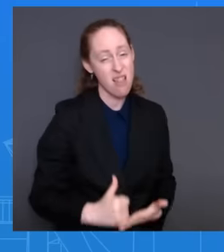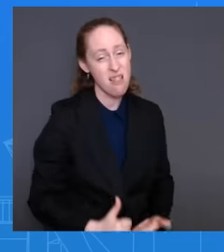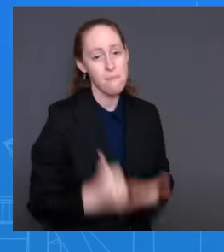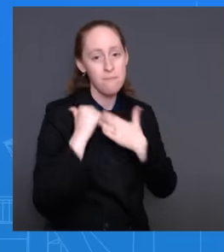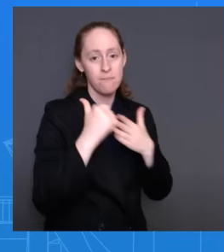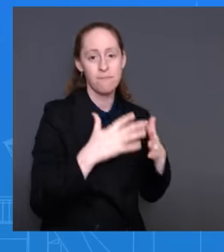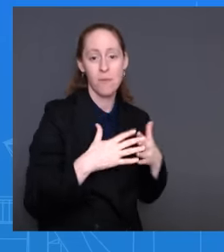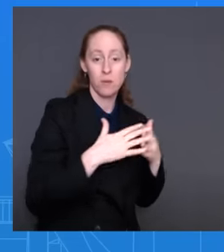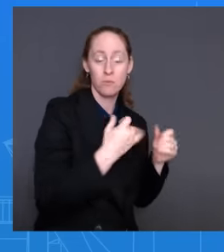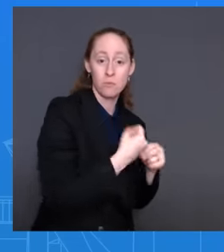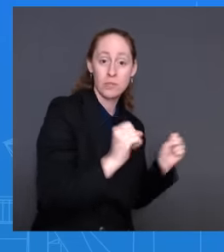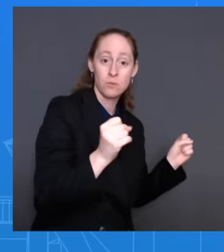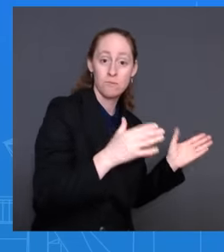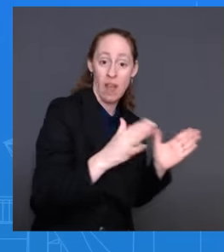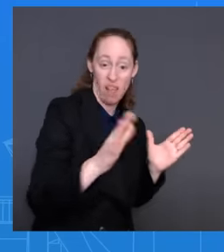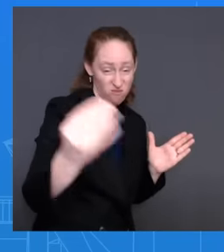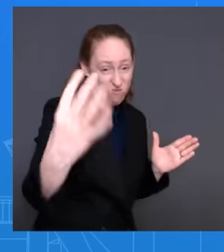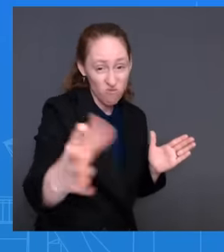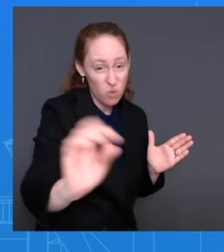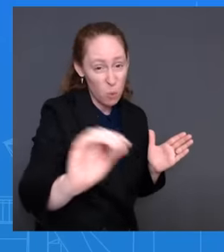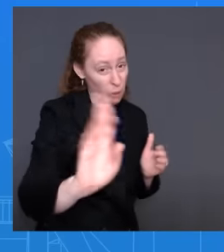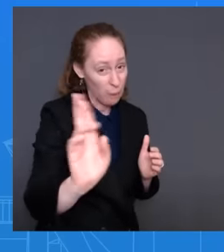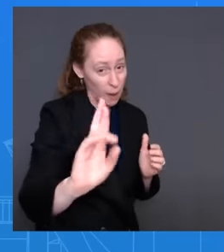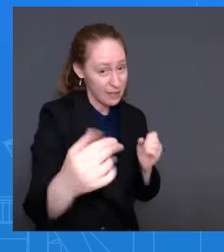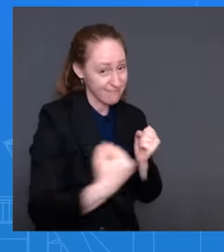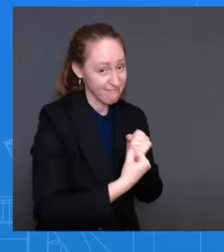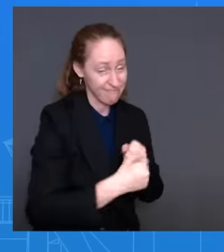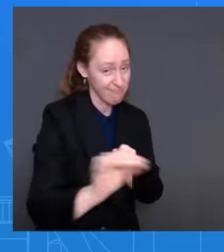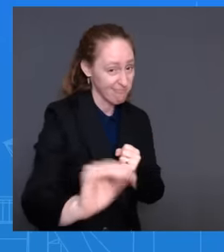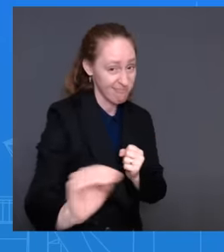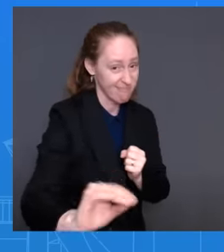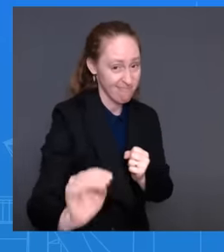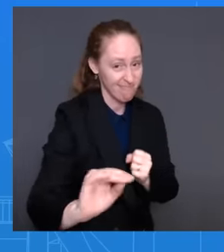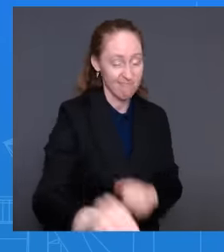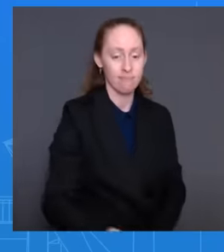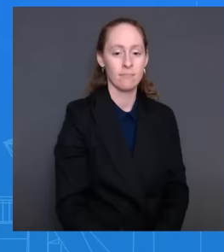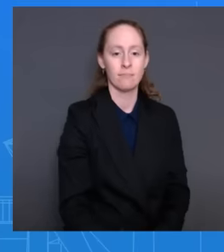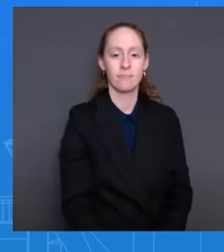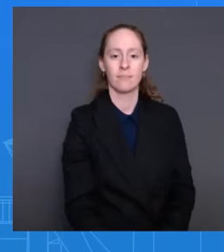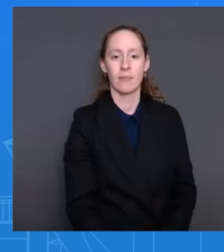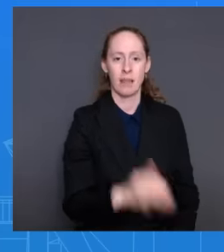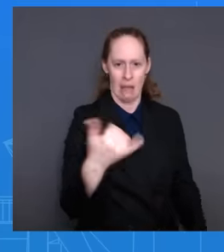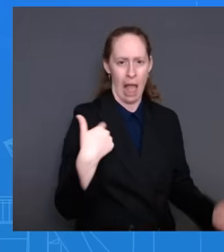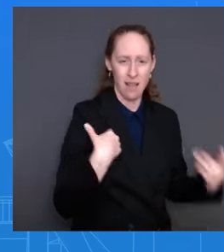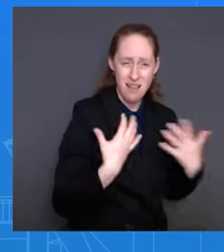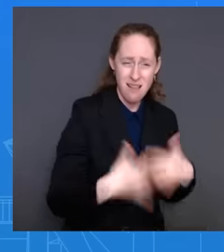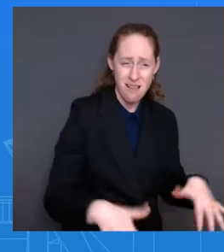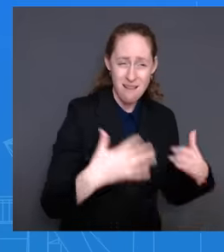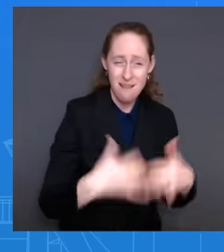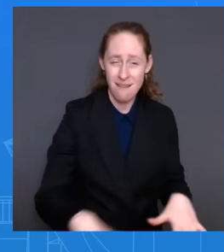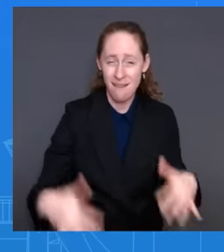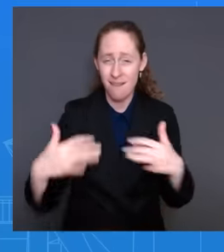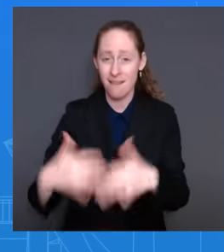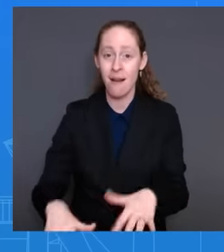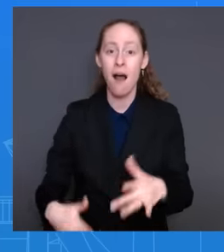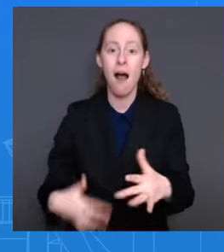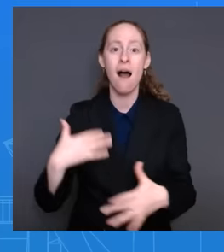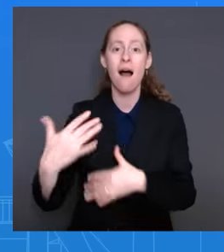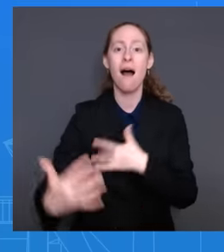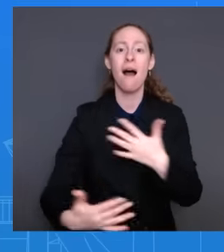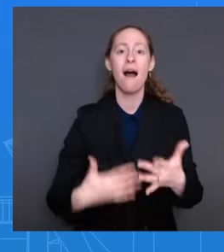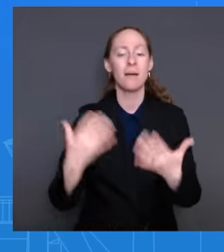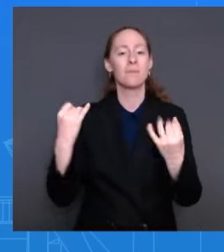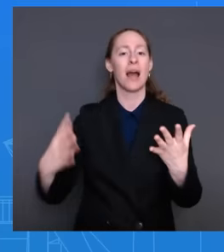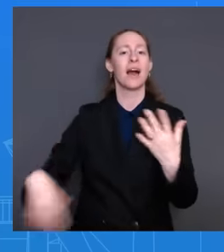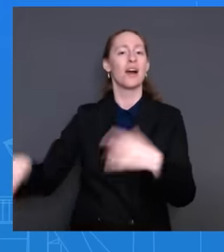all of that work that he's done the first year has led us to a place where there are more jobs out there, more jobs are being created, that we are in